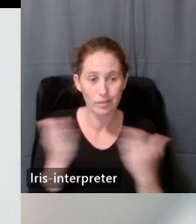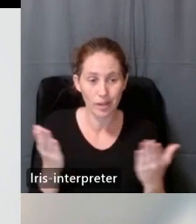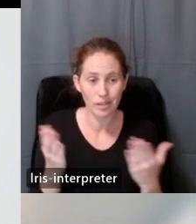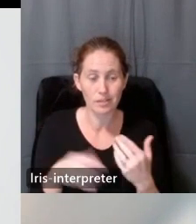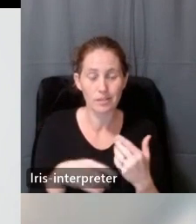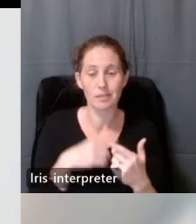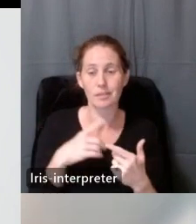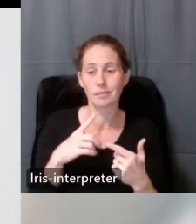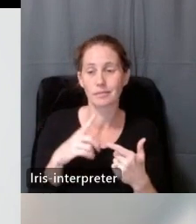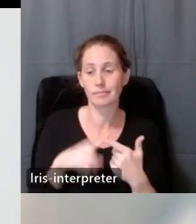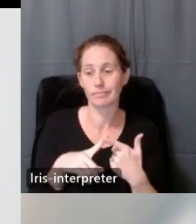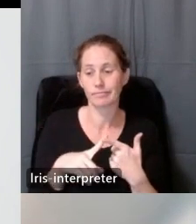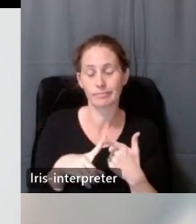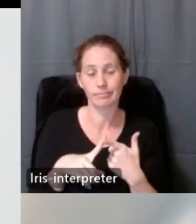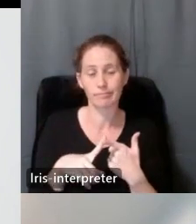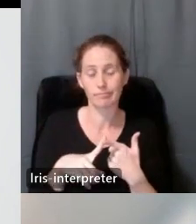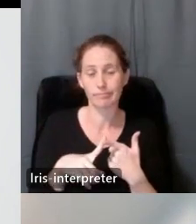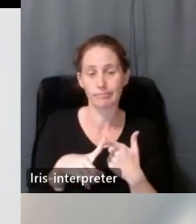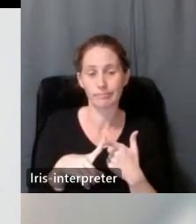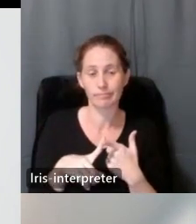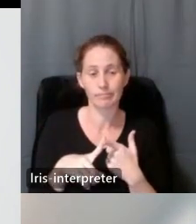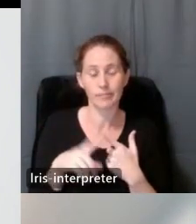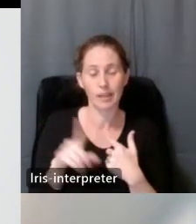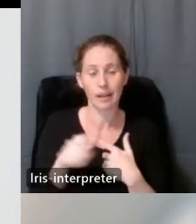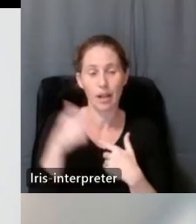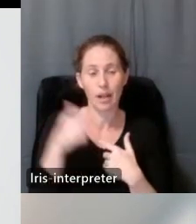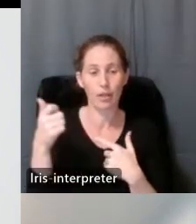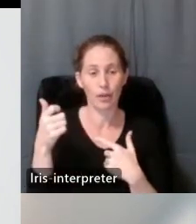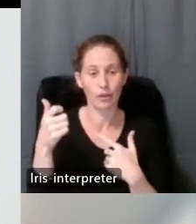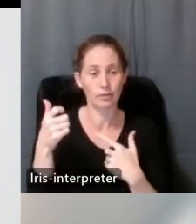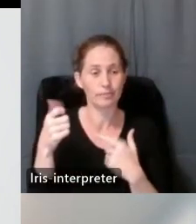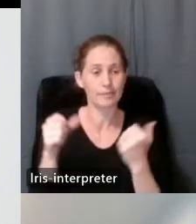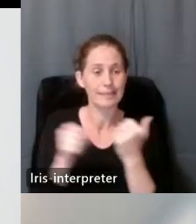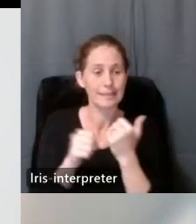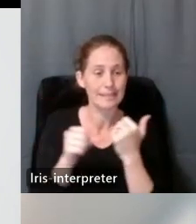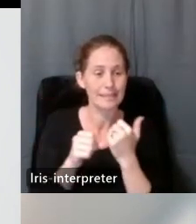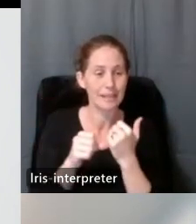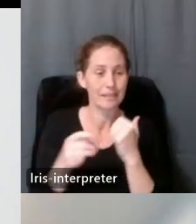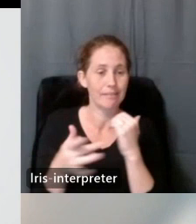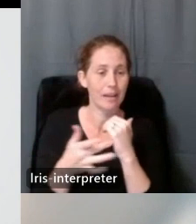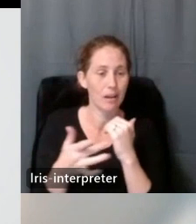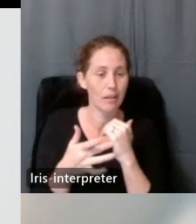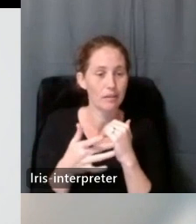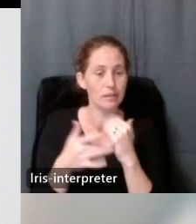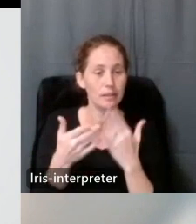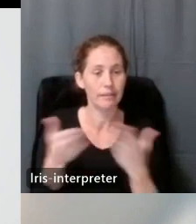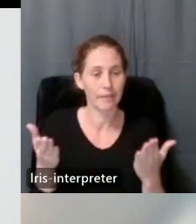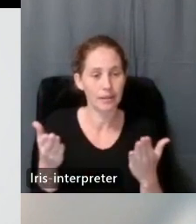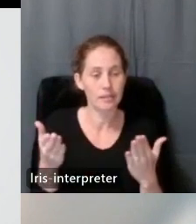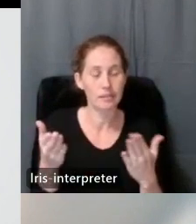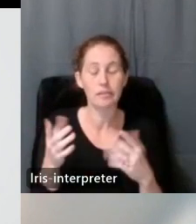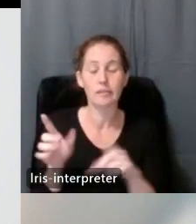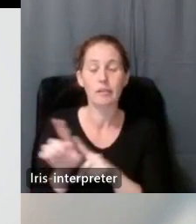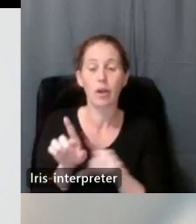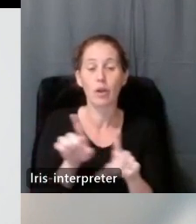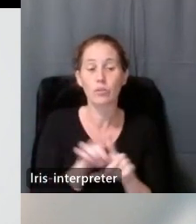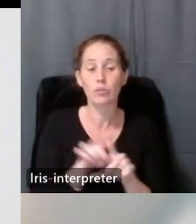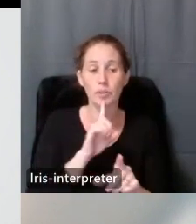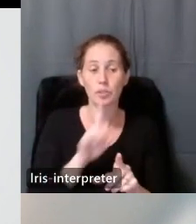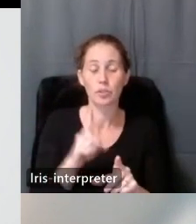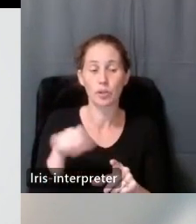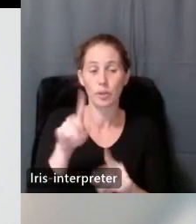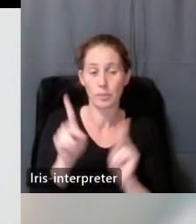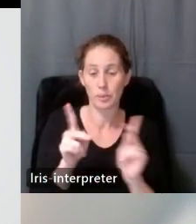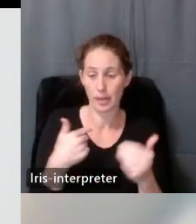devices as well and other assistive technology devices, and also ensuring that people